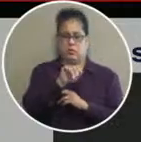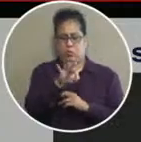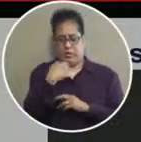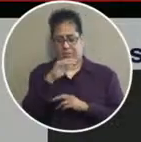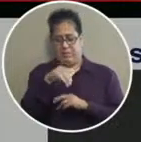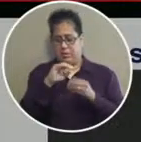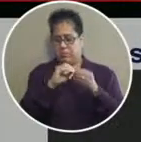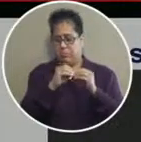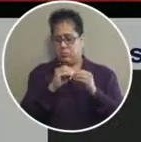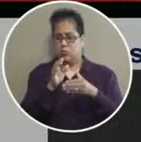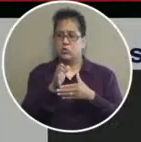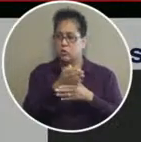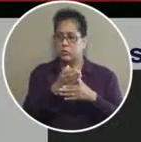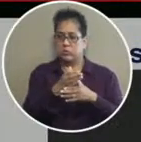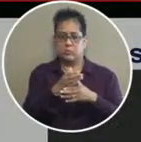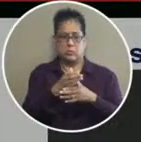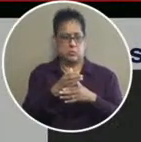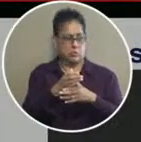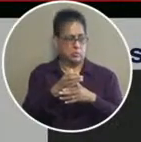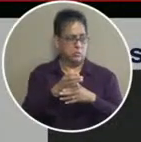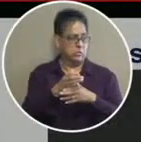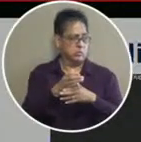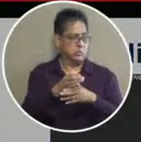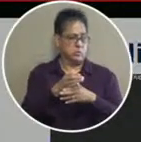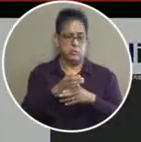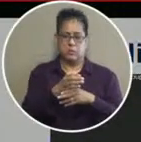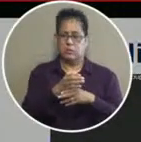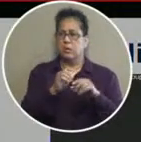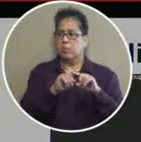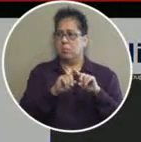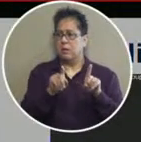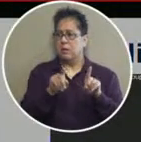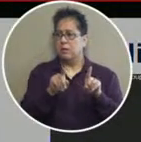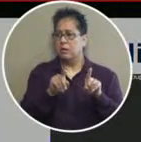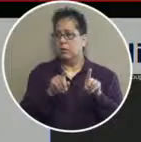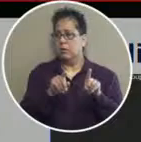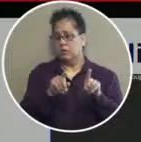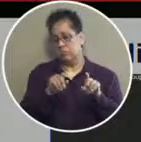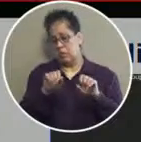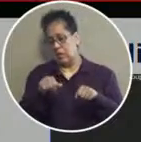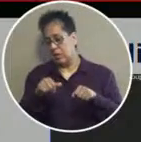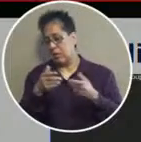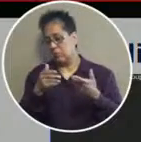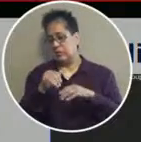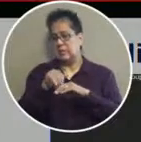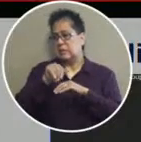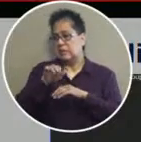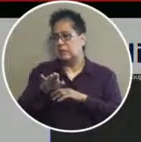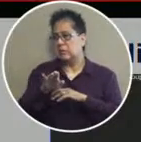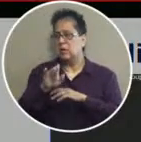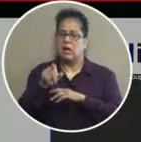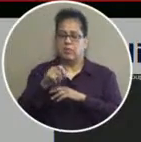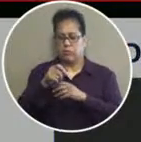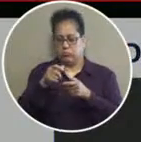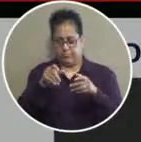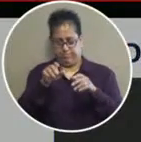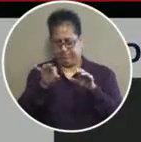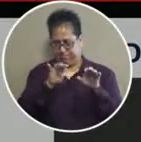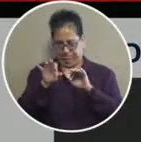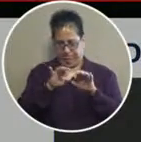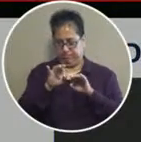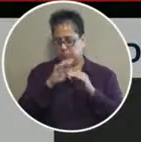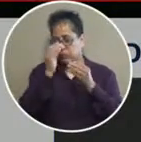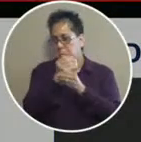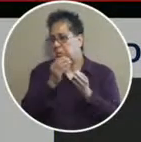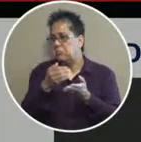to share now. I don't have them to share right now, but I can definitely forward them to you. I just need to pull the data.